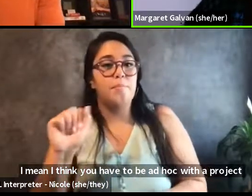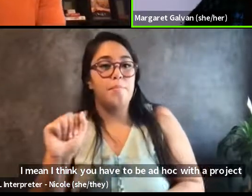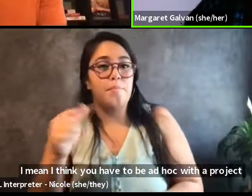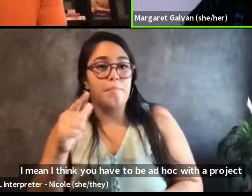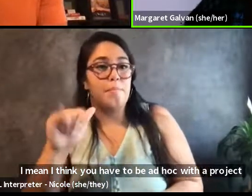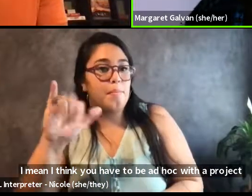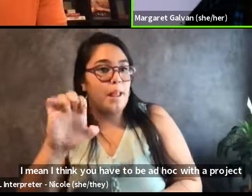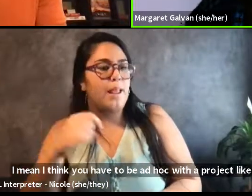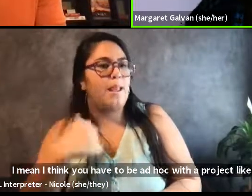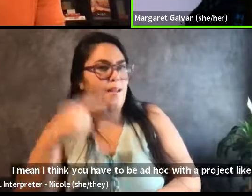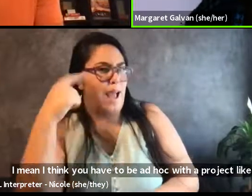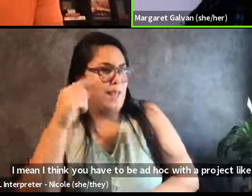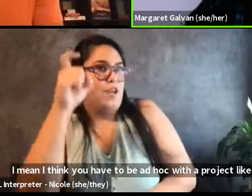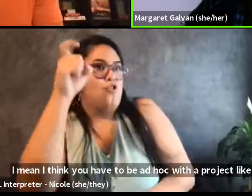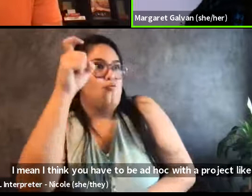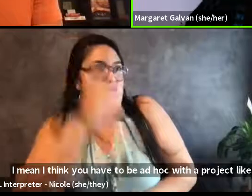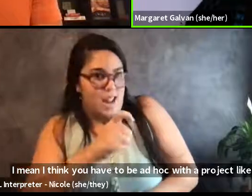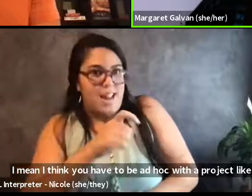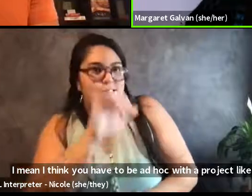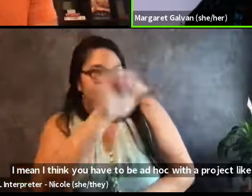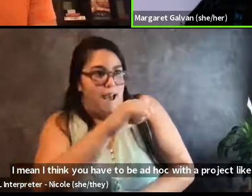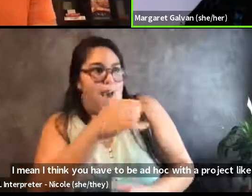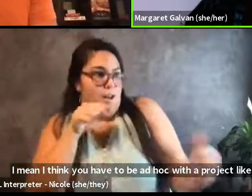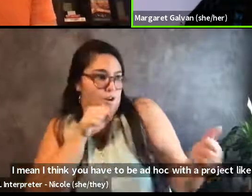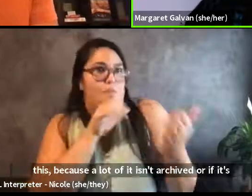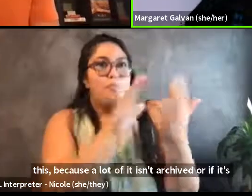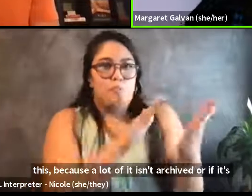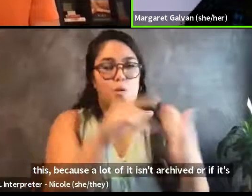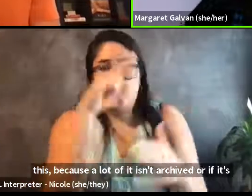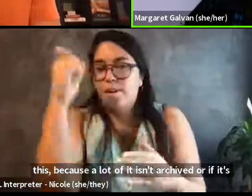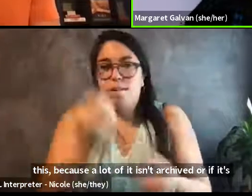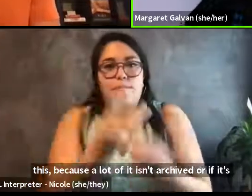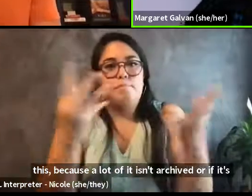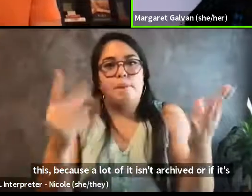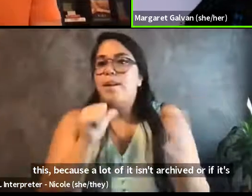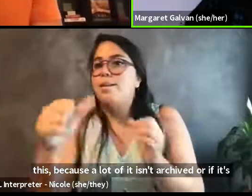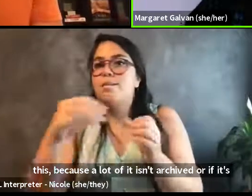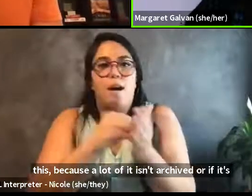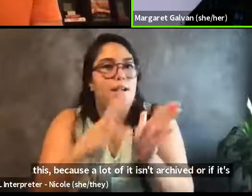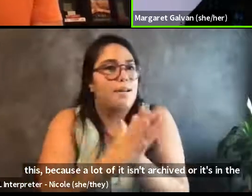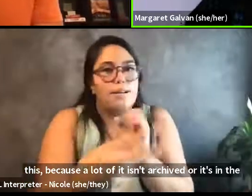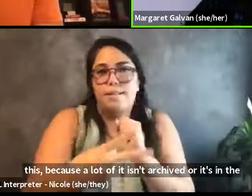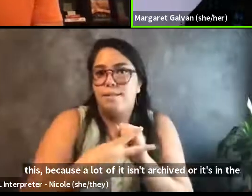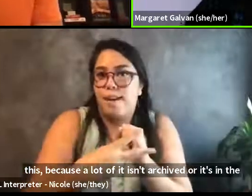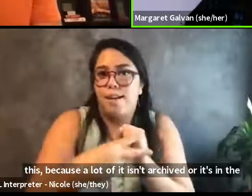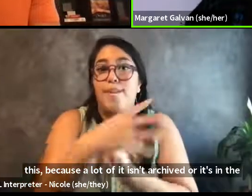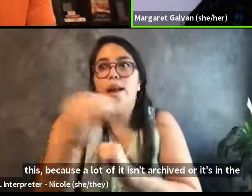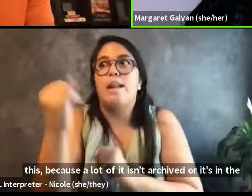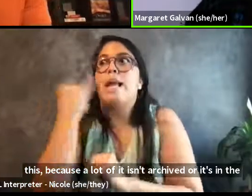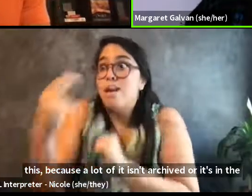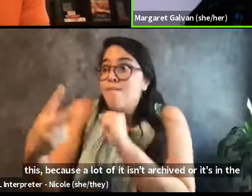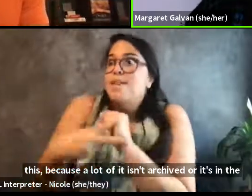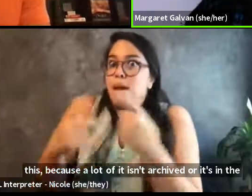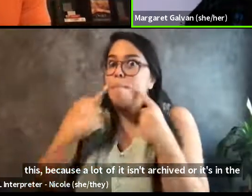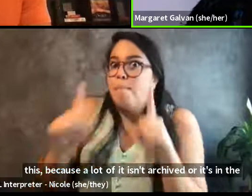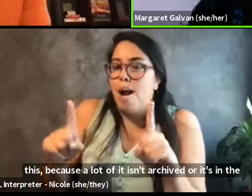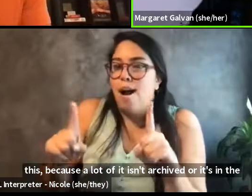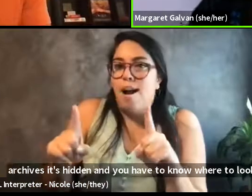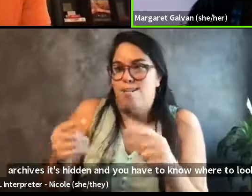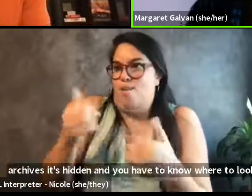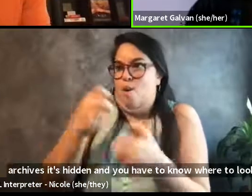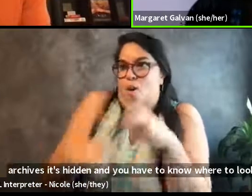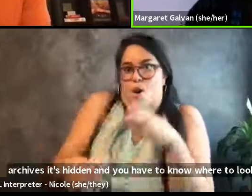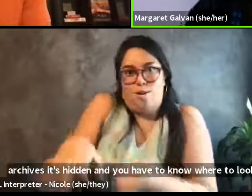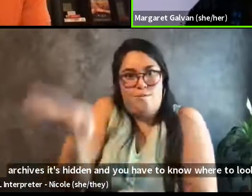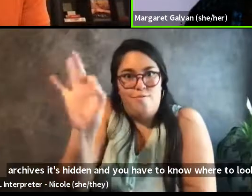um, because a lot of it isn't archived or if it's in the archives, it's hidden and you have to know where to look for it. Like I mentioned that, um, Alison Bechdel has